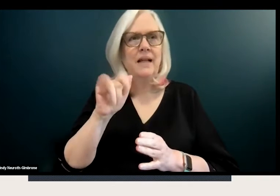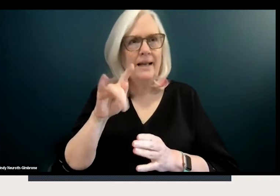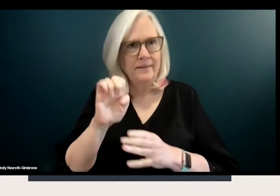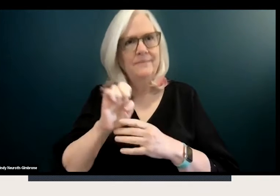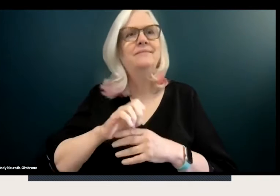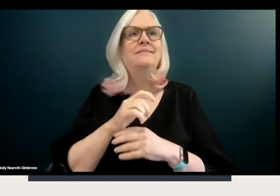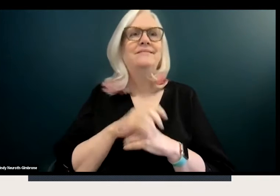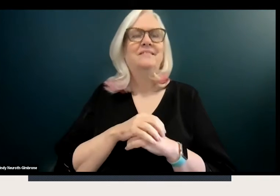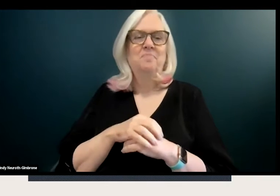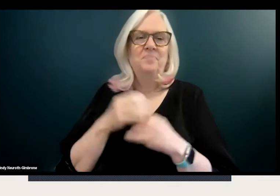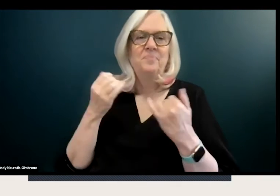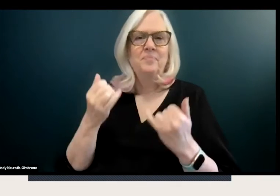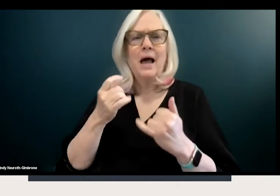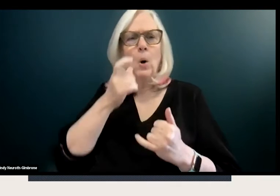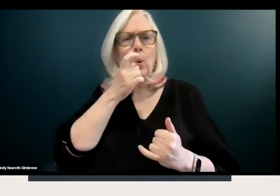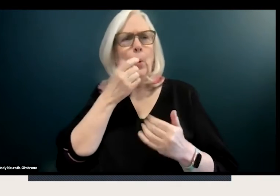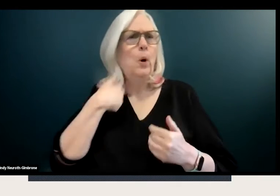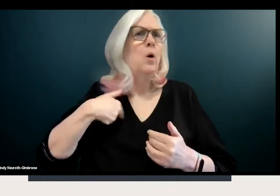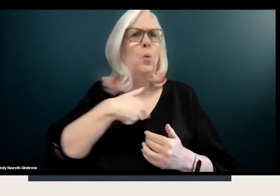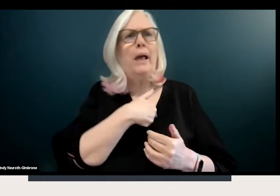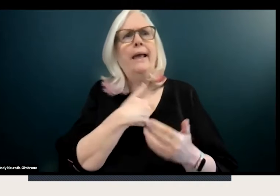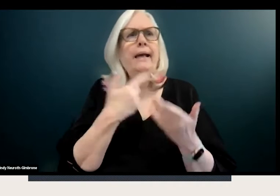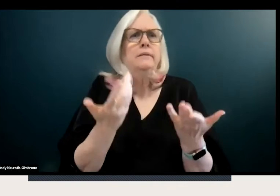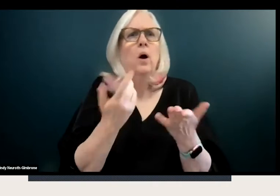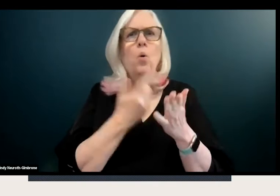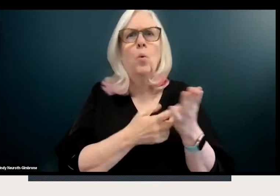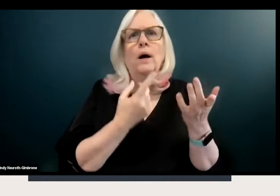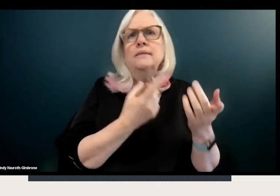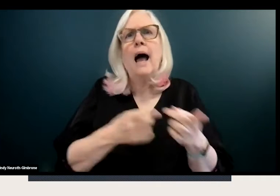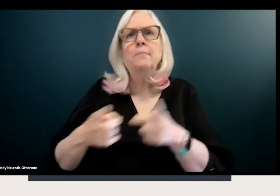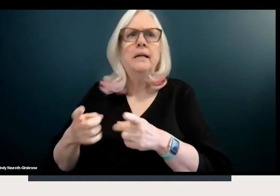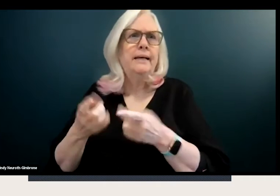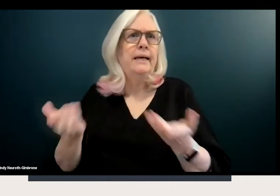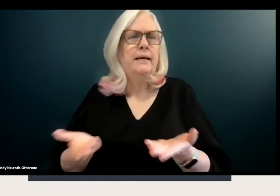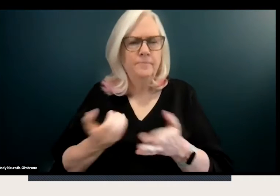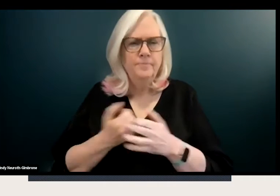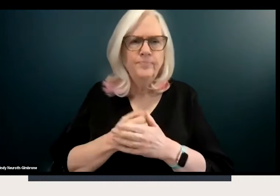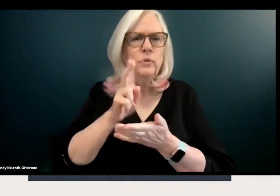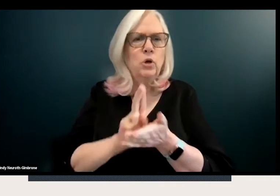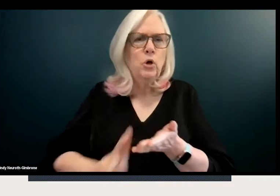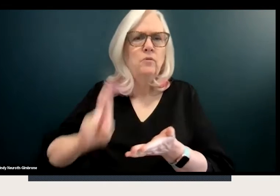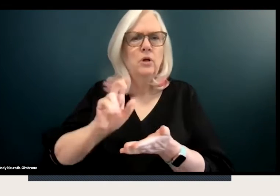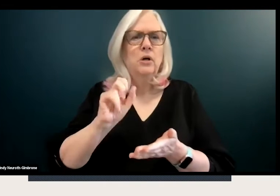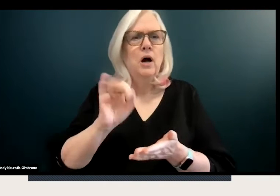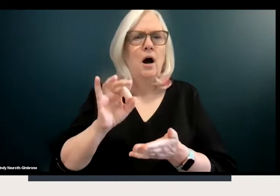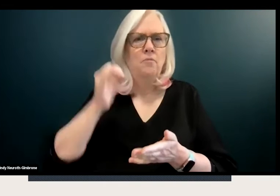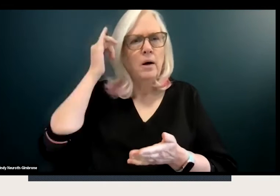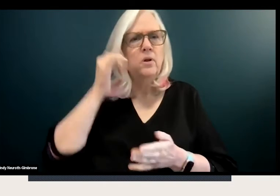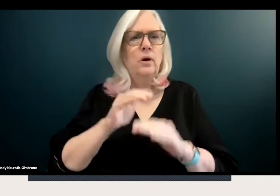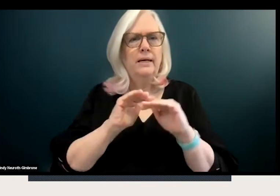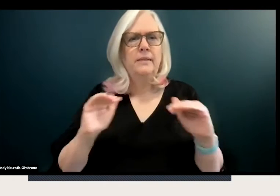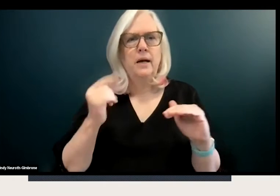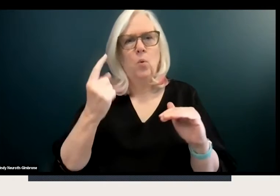downstate. So who are we? Like, what is going on here? University of Buffalo is a tier 1 research institute